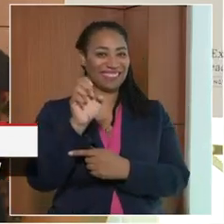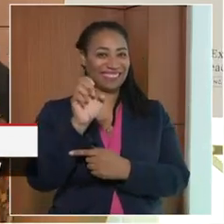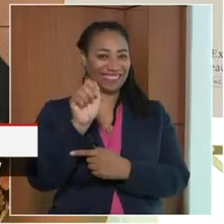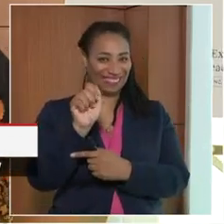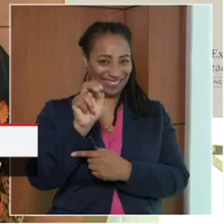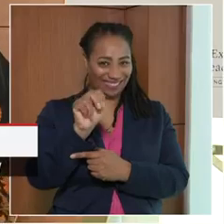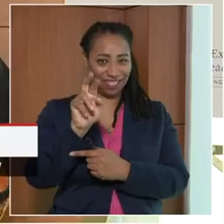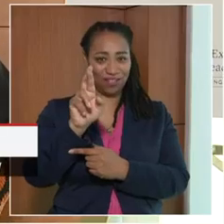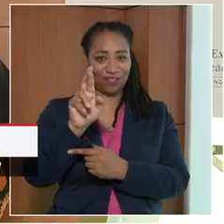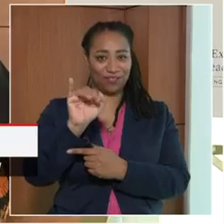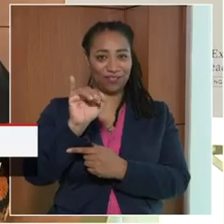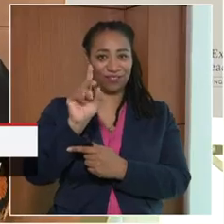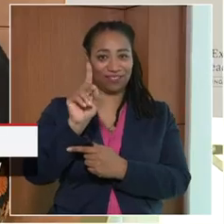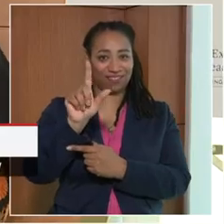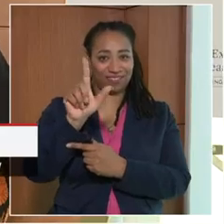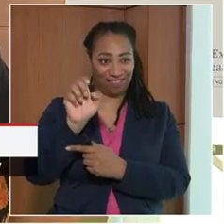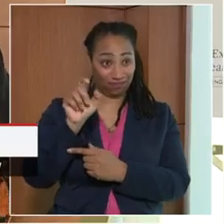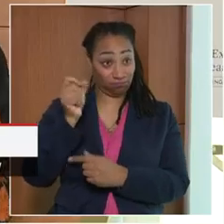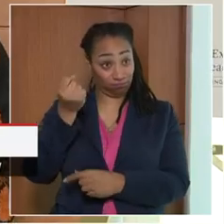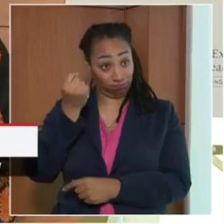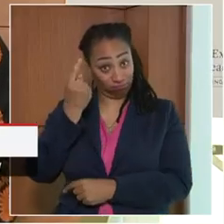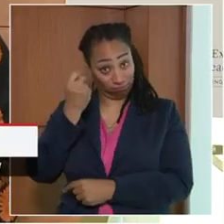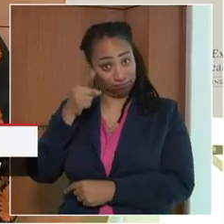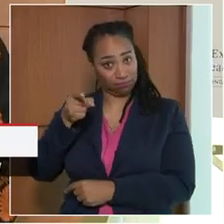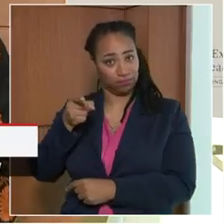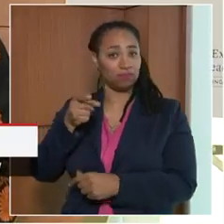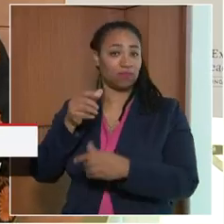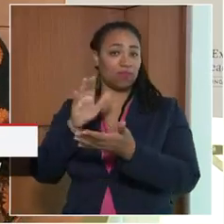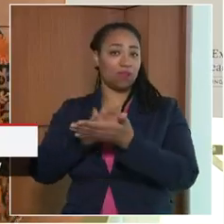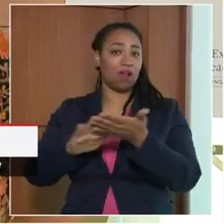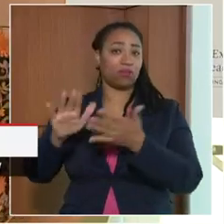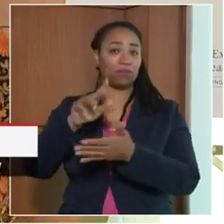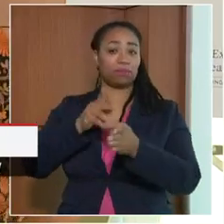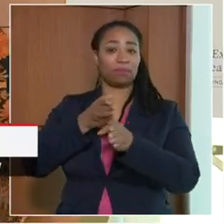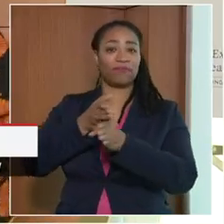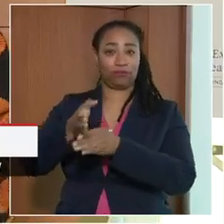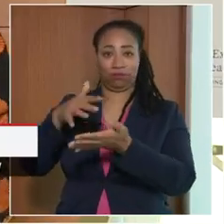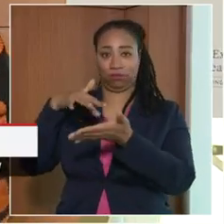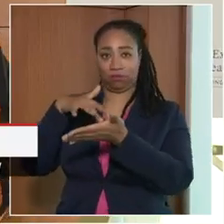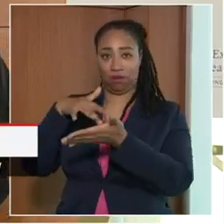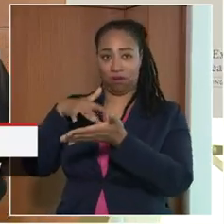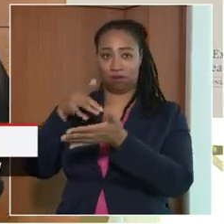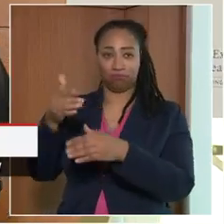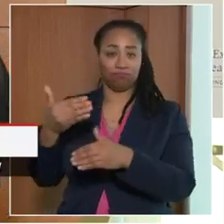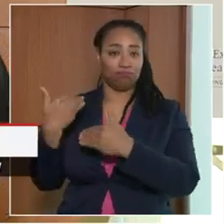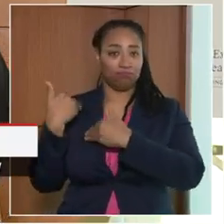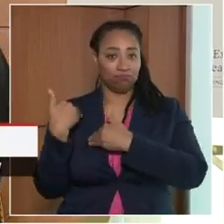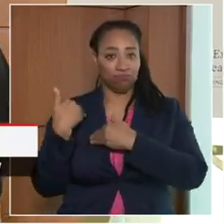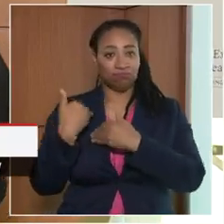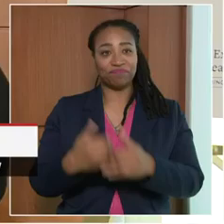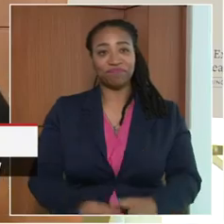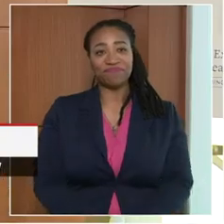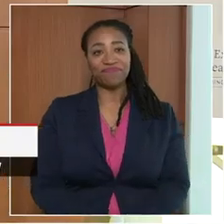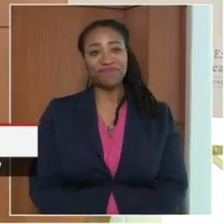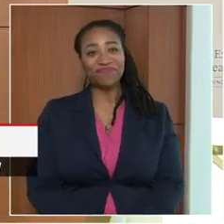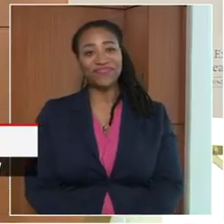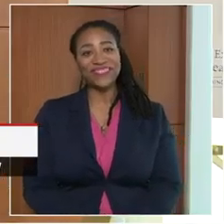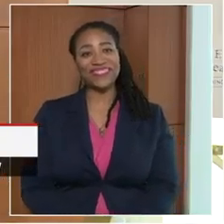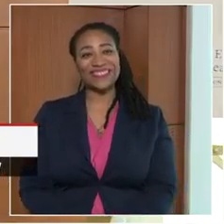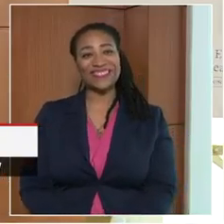Studies and where the center is a part of. Dean Riddle will provide her official welcome. Thank you.